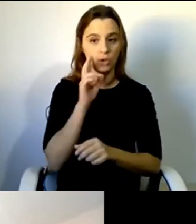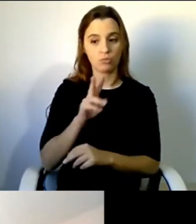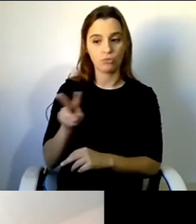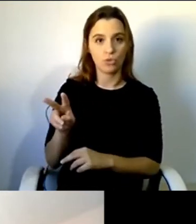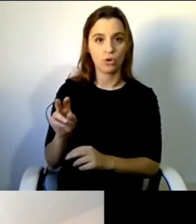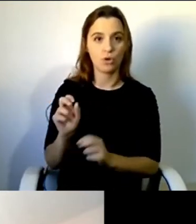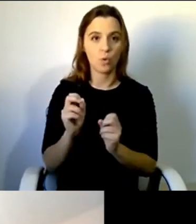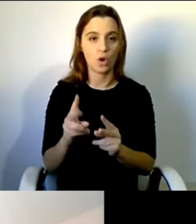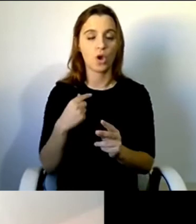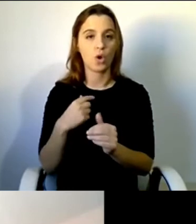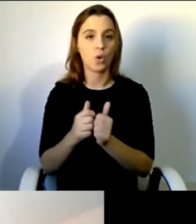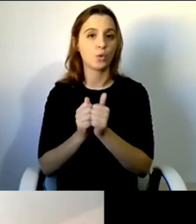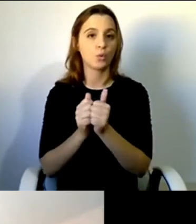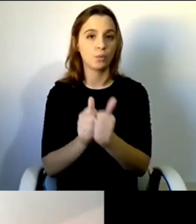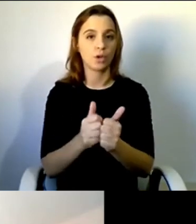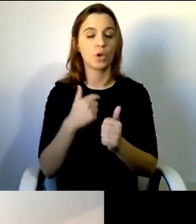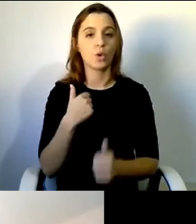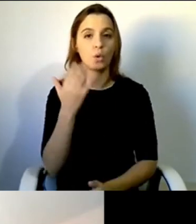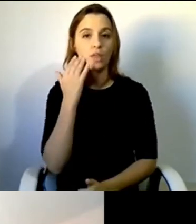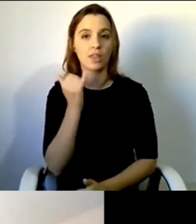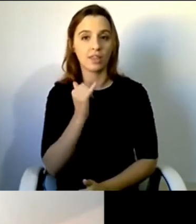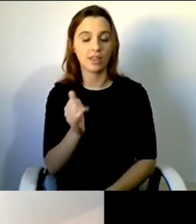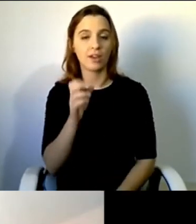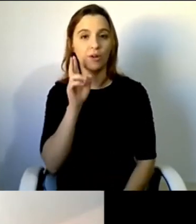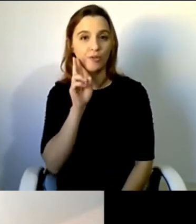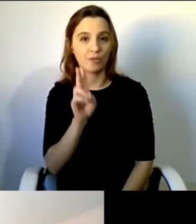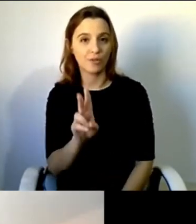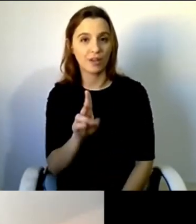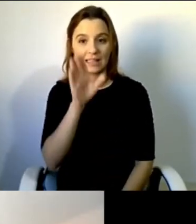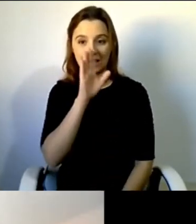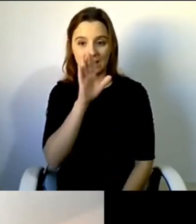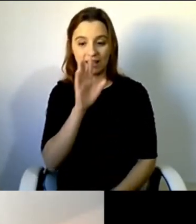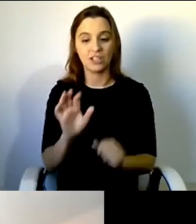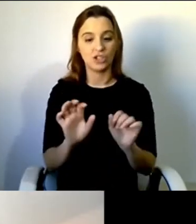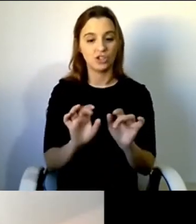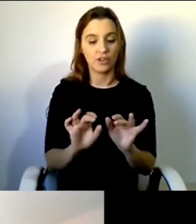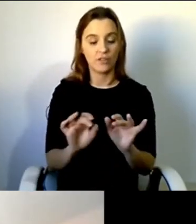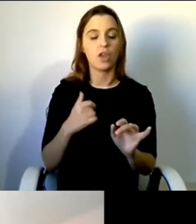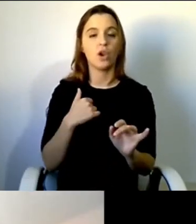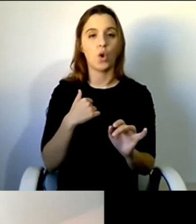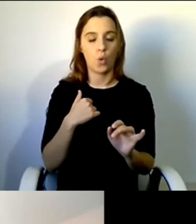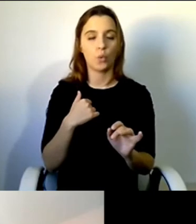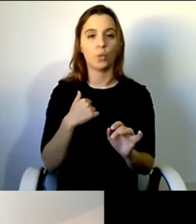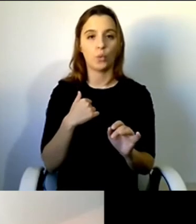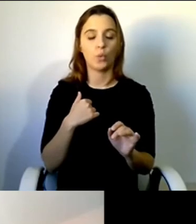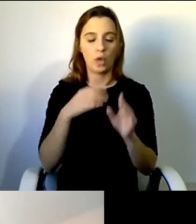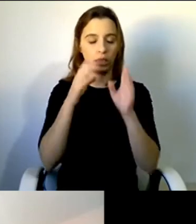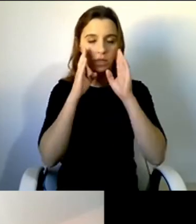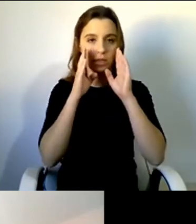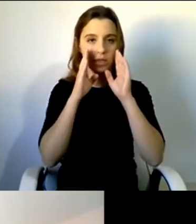it. And if you write something, I will I will consider